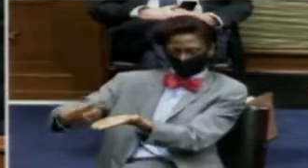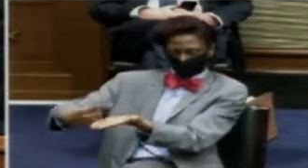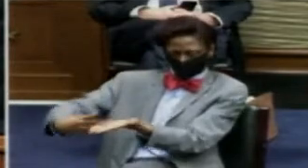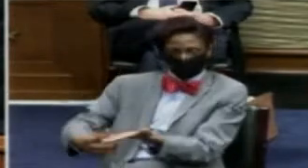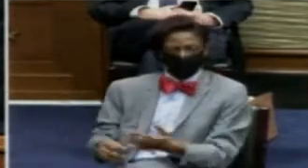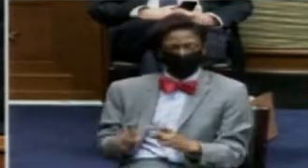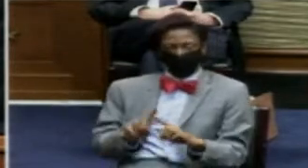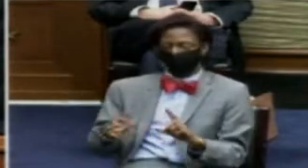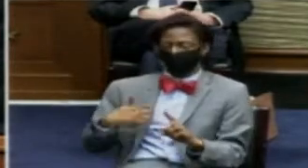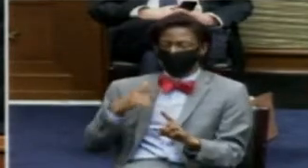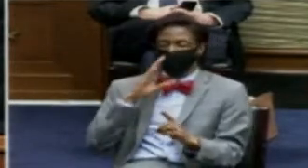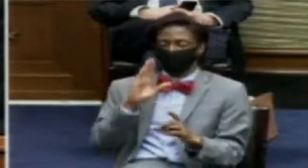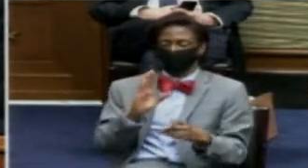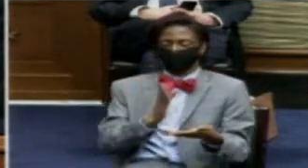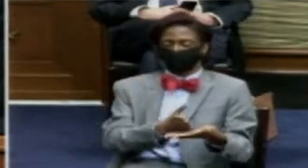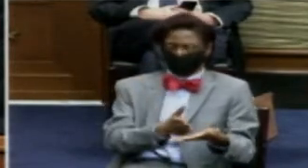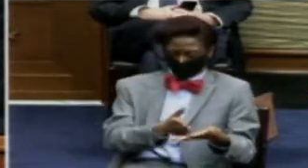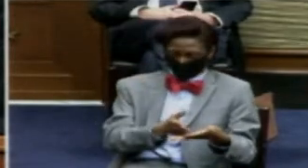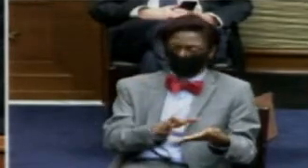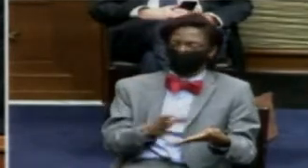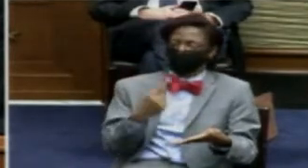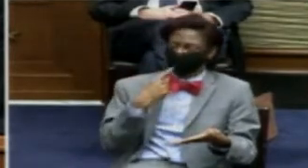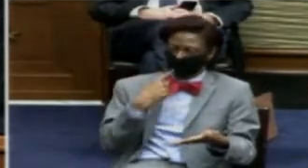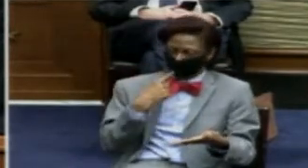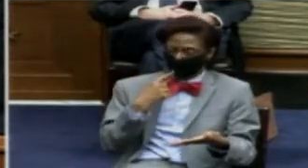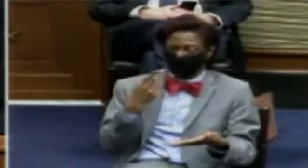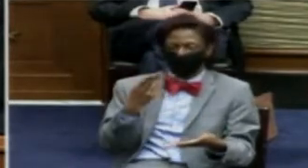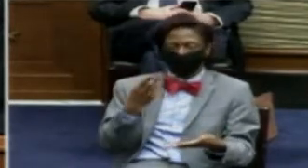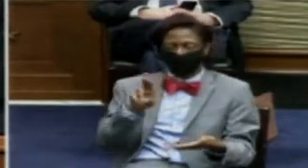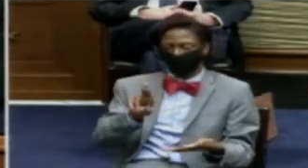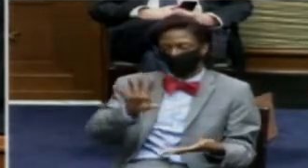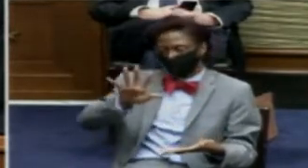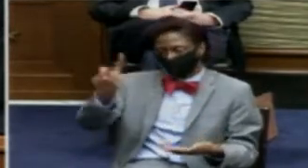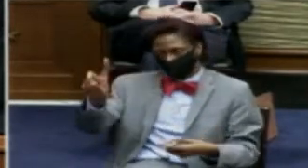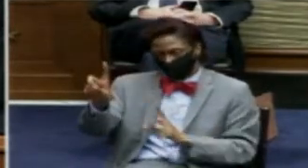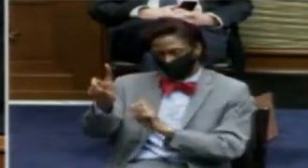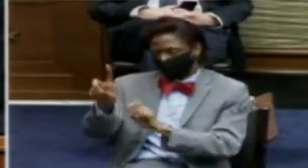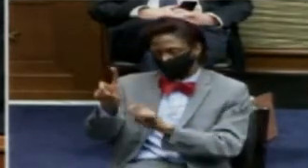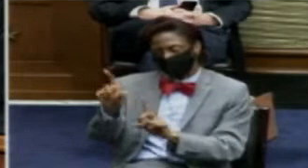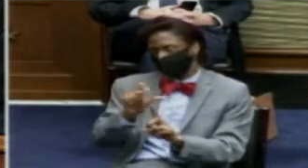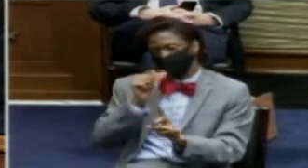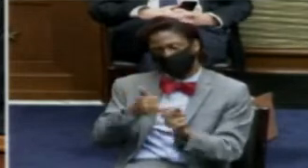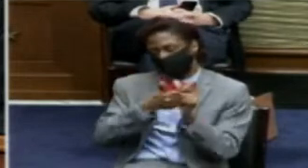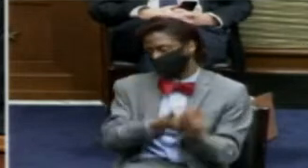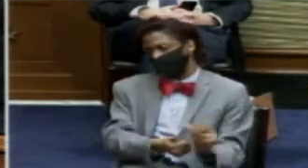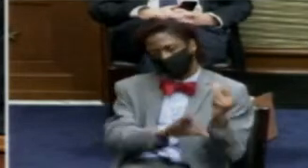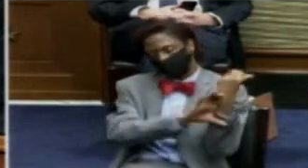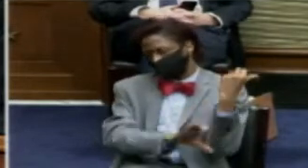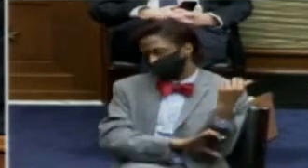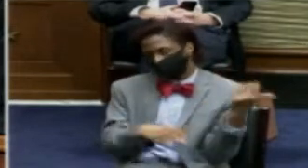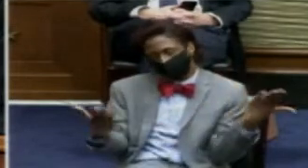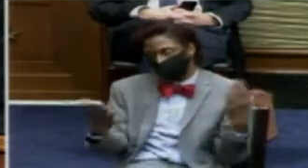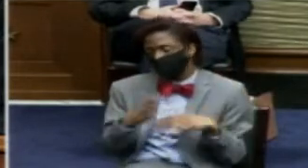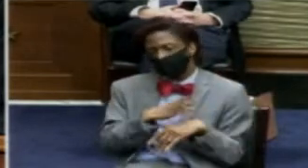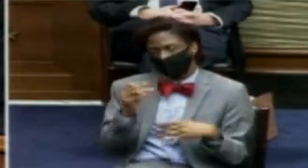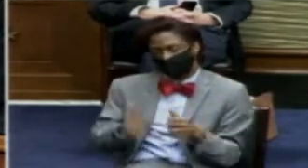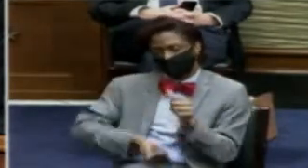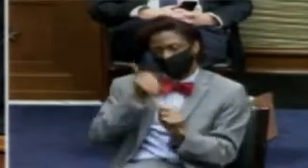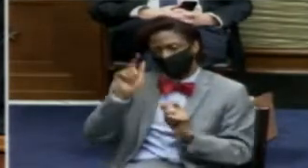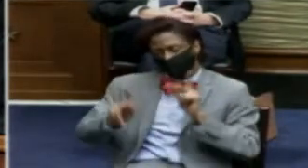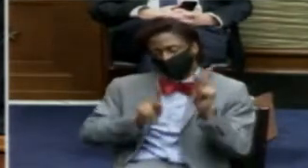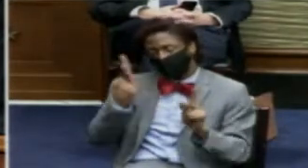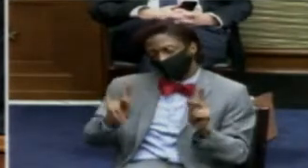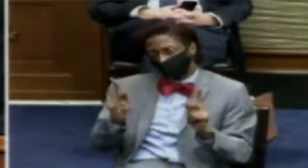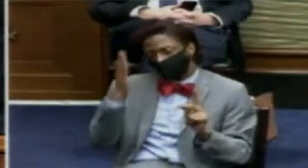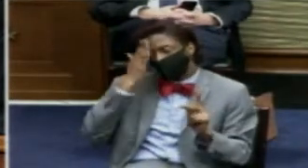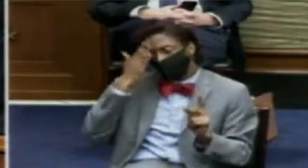will conclude by saying H.R. 51 is an unconstitutional bill. I think most people here realize